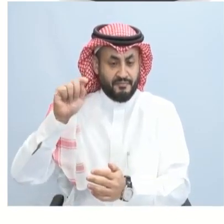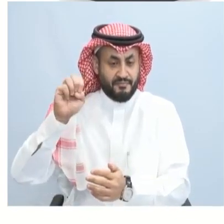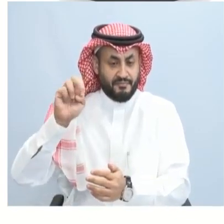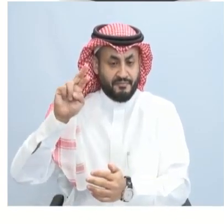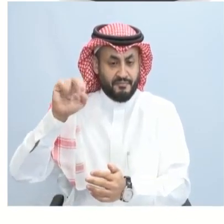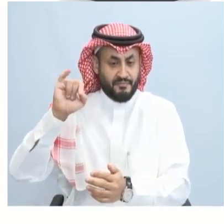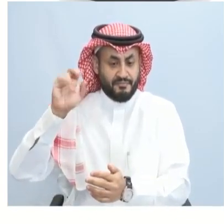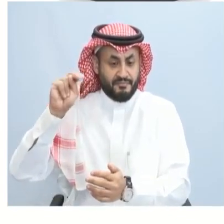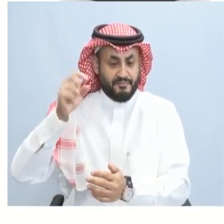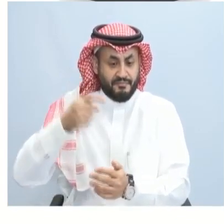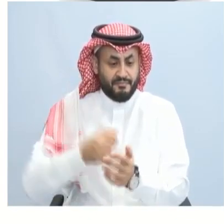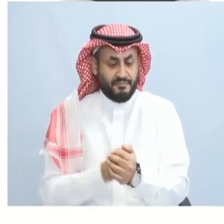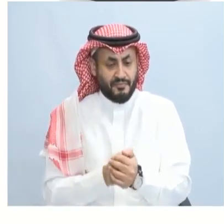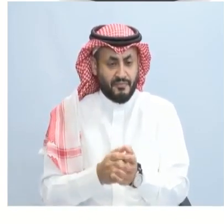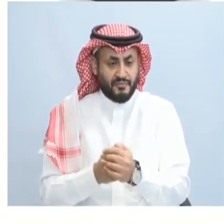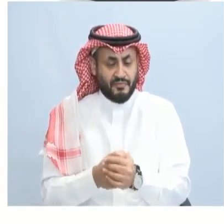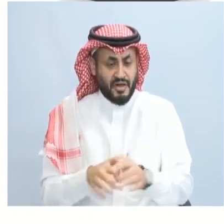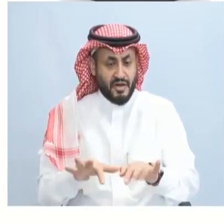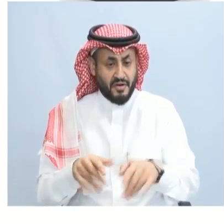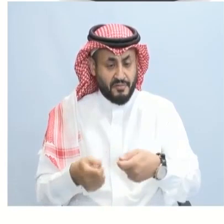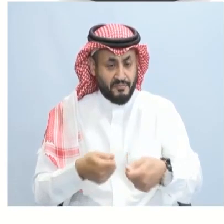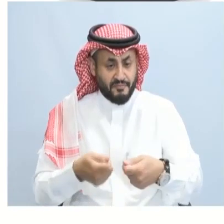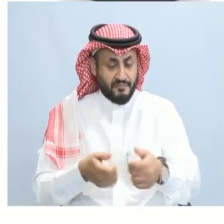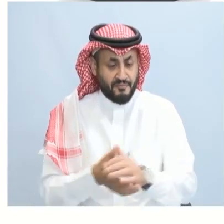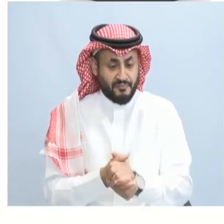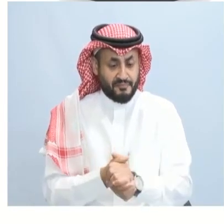electronic money. Do you use electronic money?